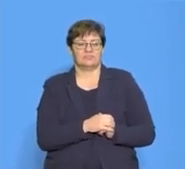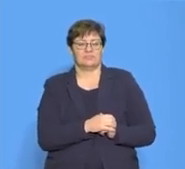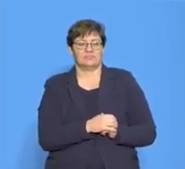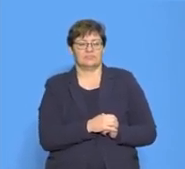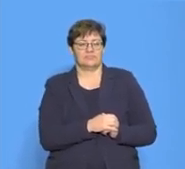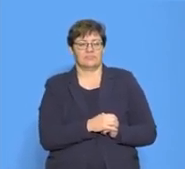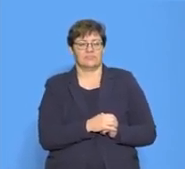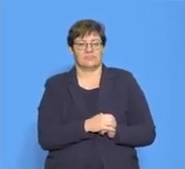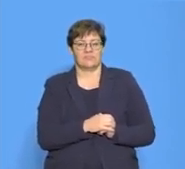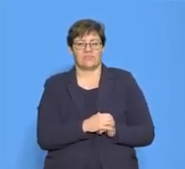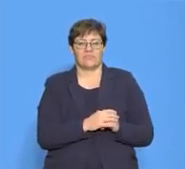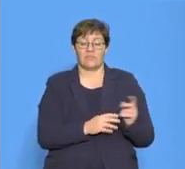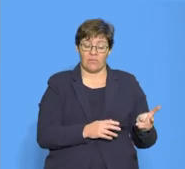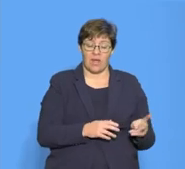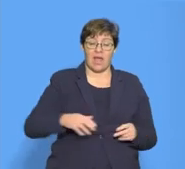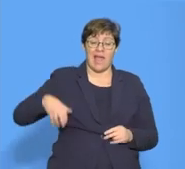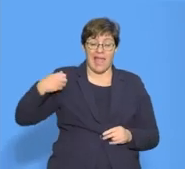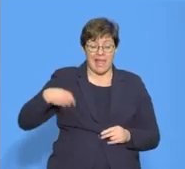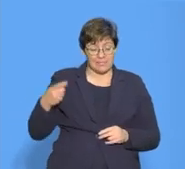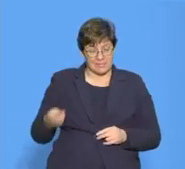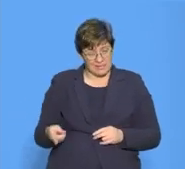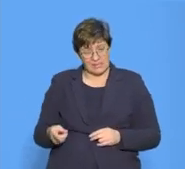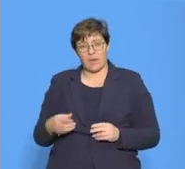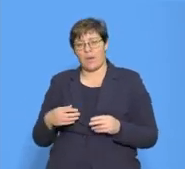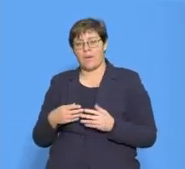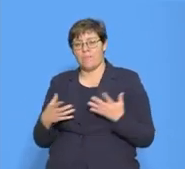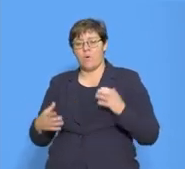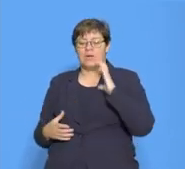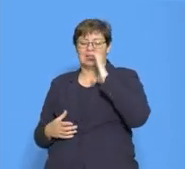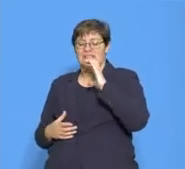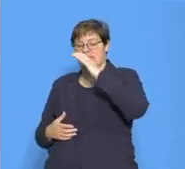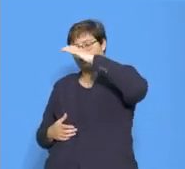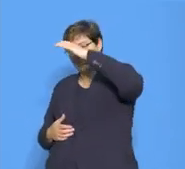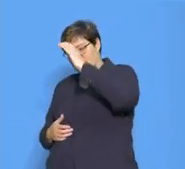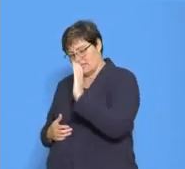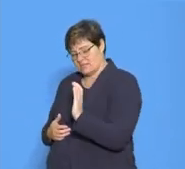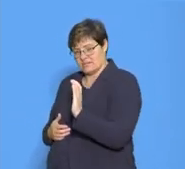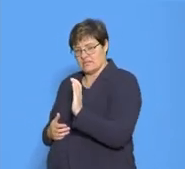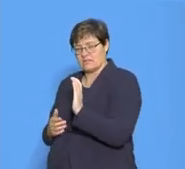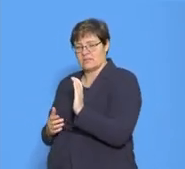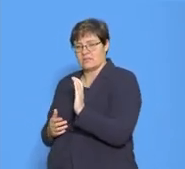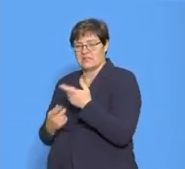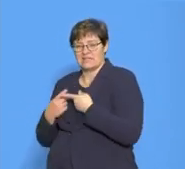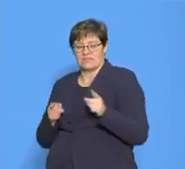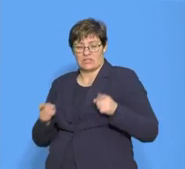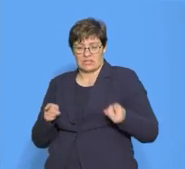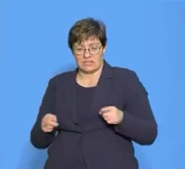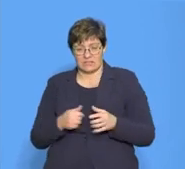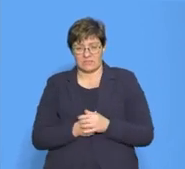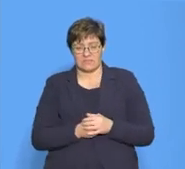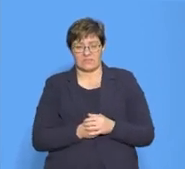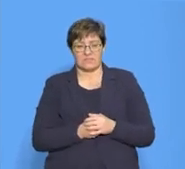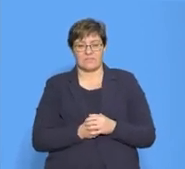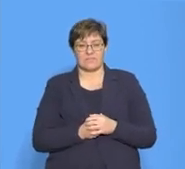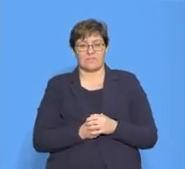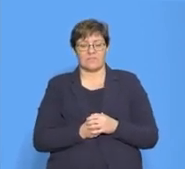say it is S-shaped. Whereas if we have a look at the ape, the spine of an ape, we talk about